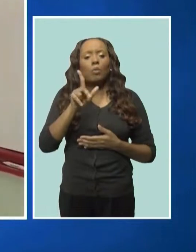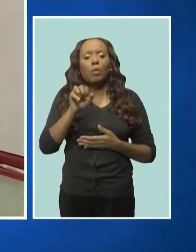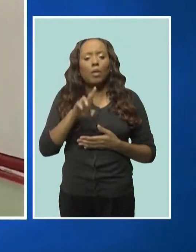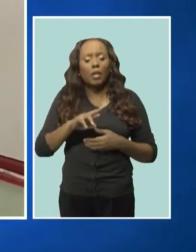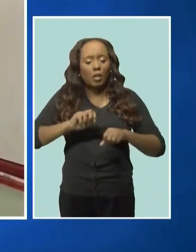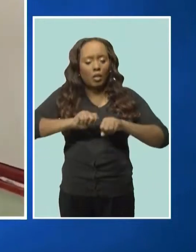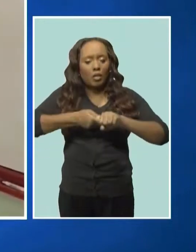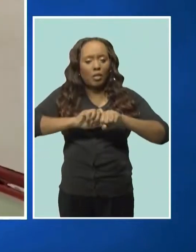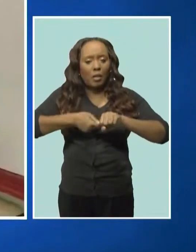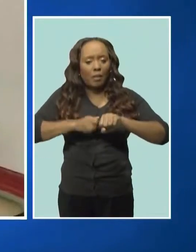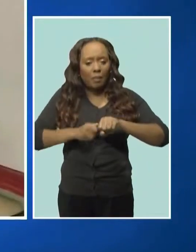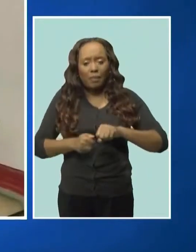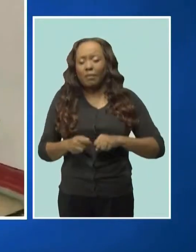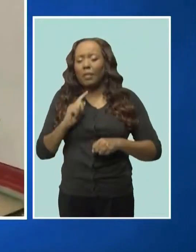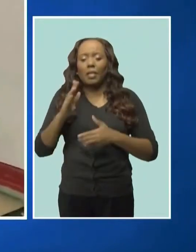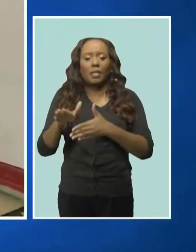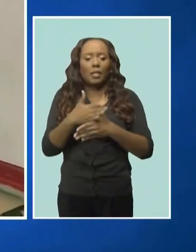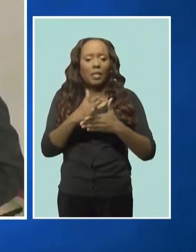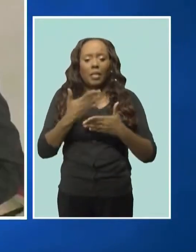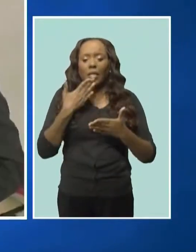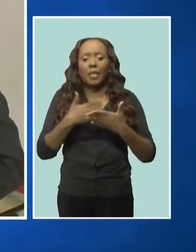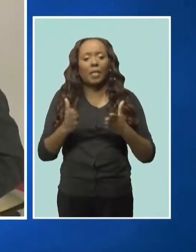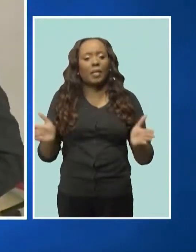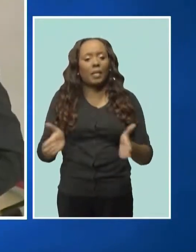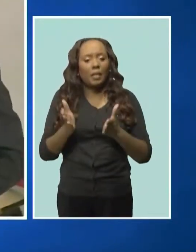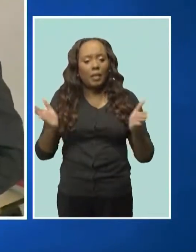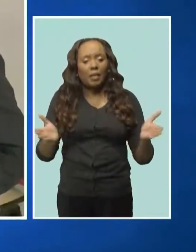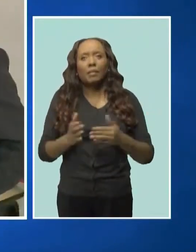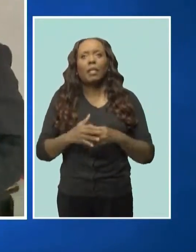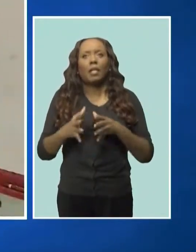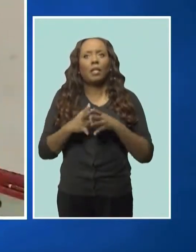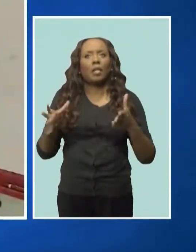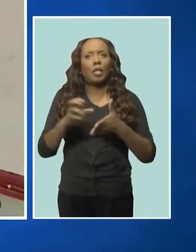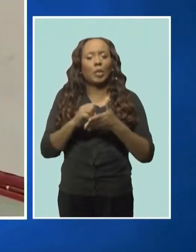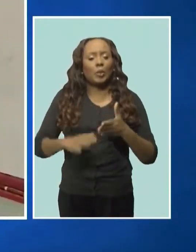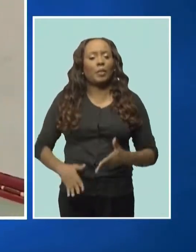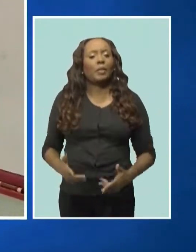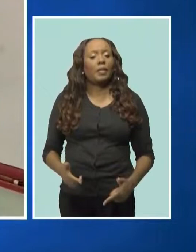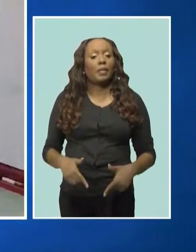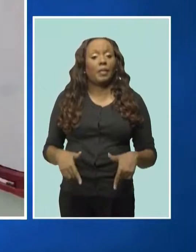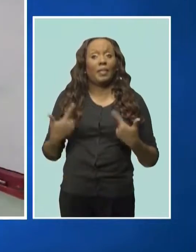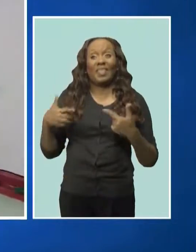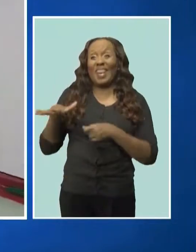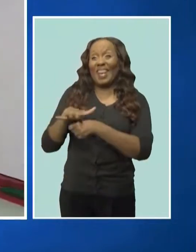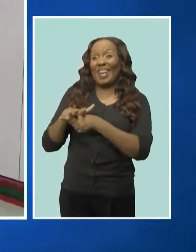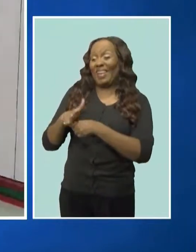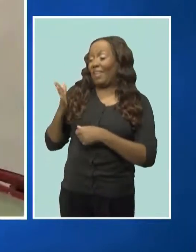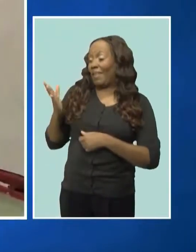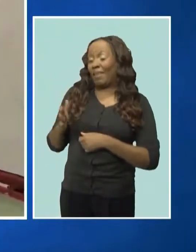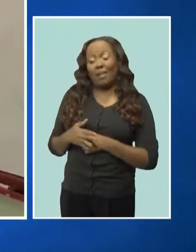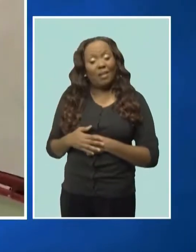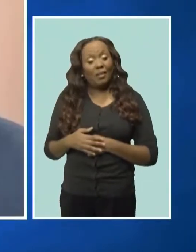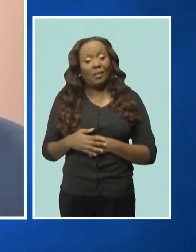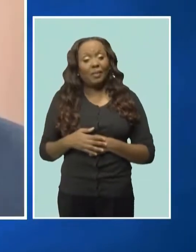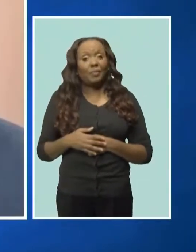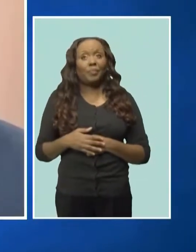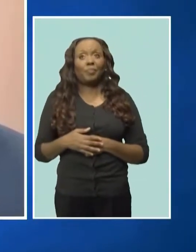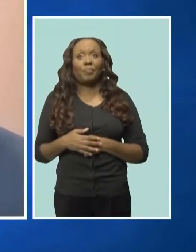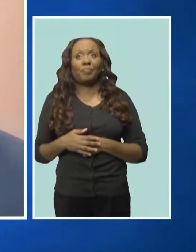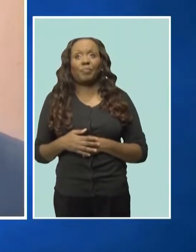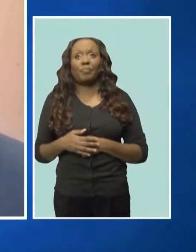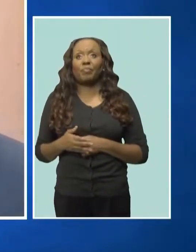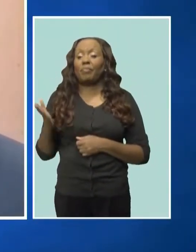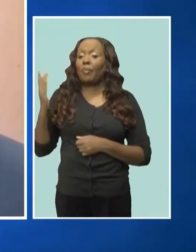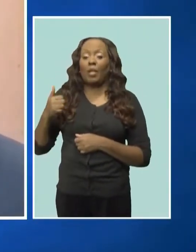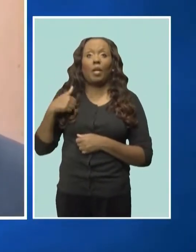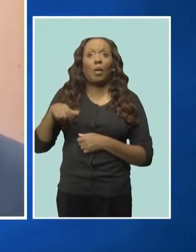share words of encouragement with the students, many of whom reside within his constituency. We do a lot of work with the